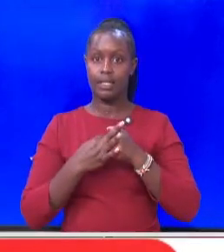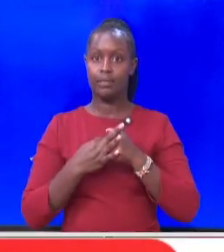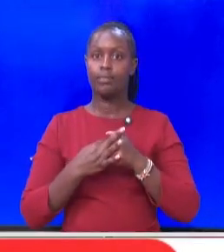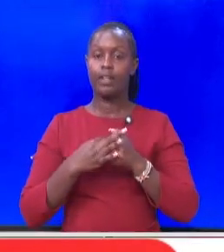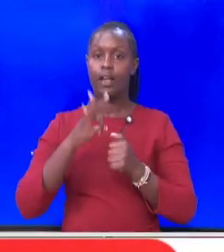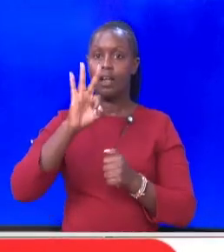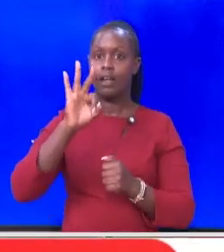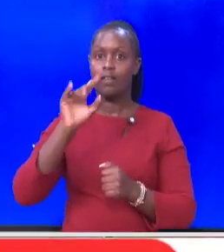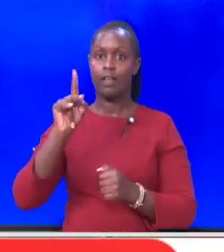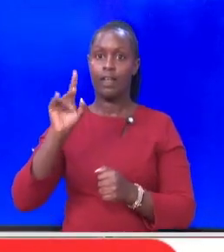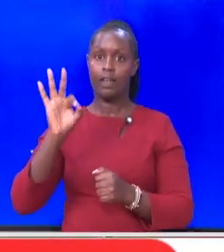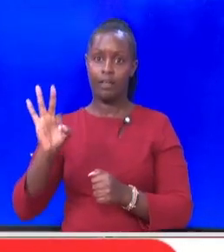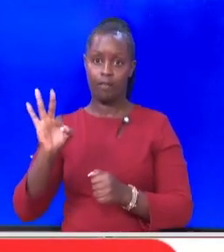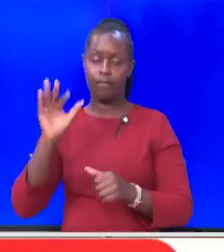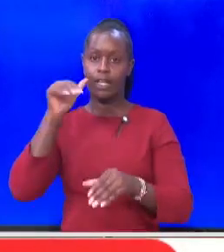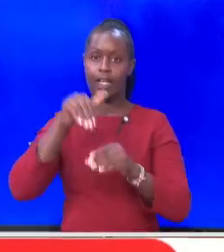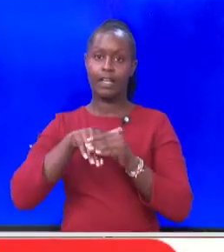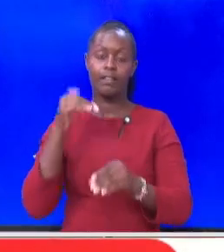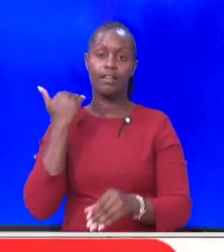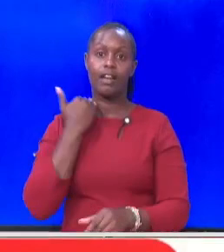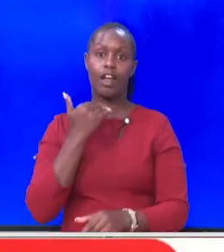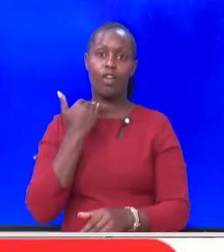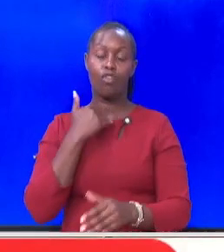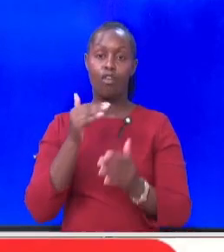fixture played at the Dandora Stadium.